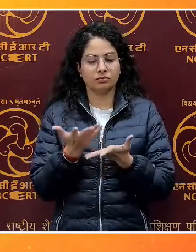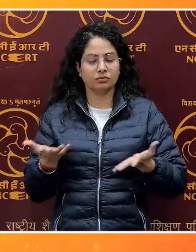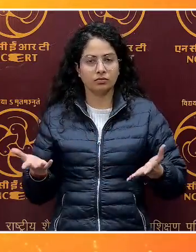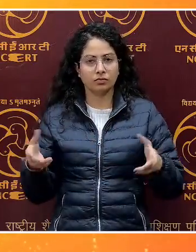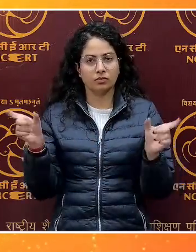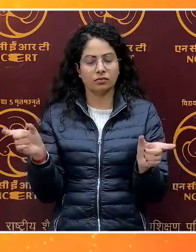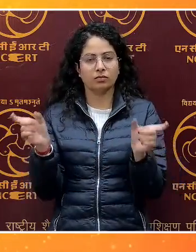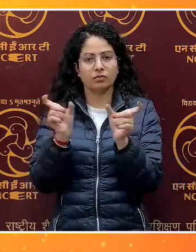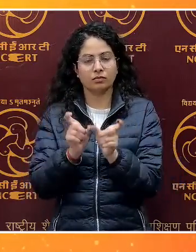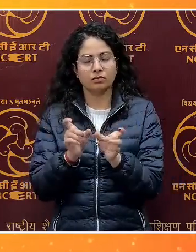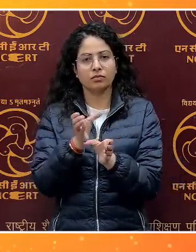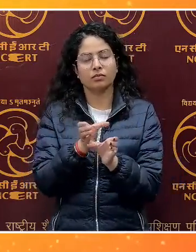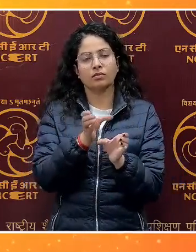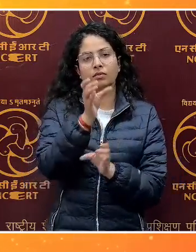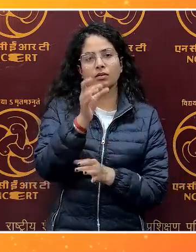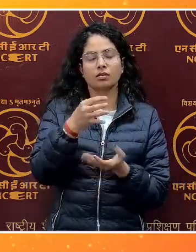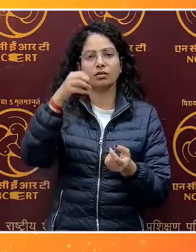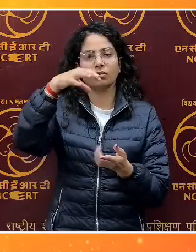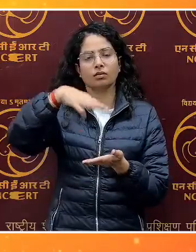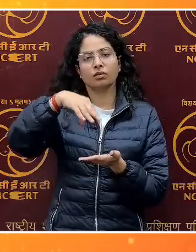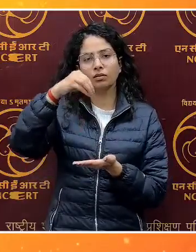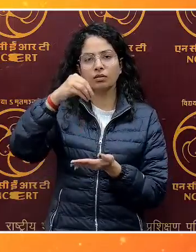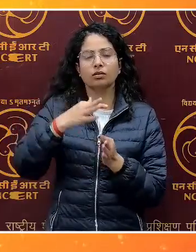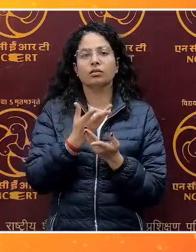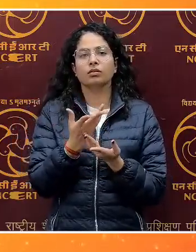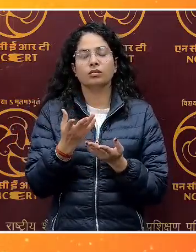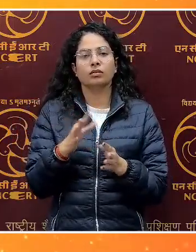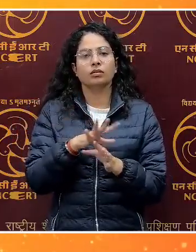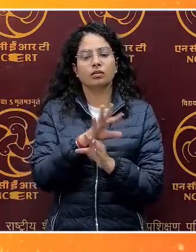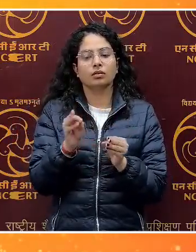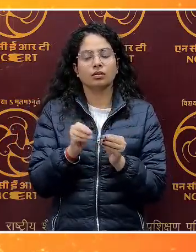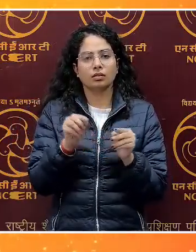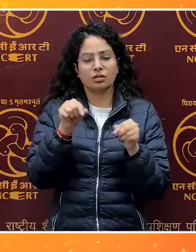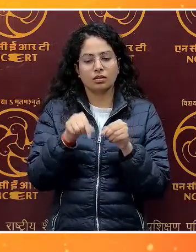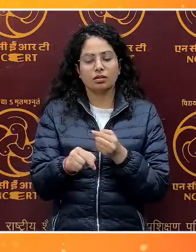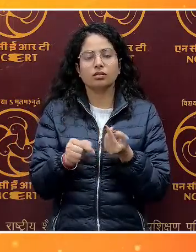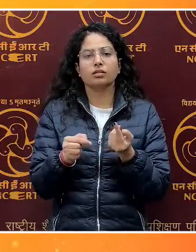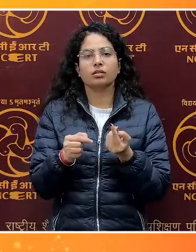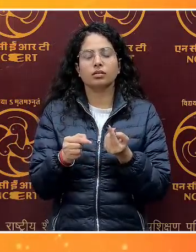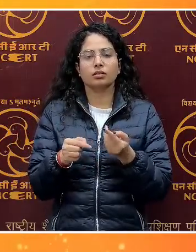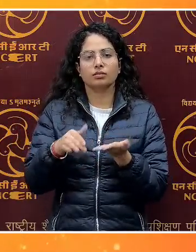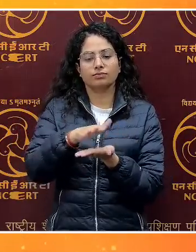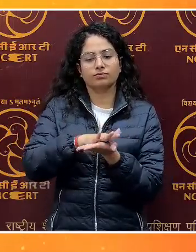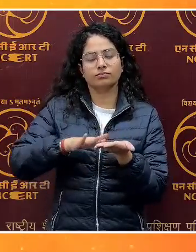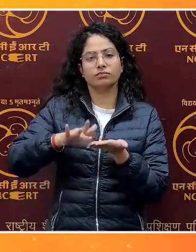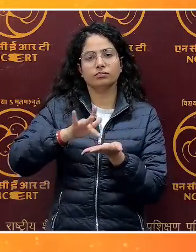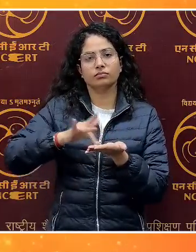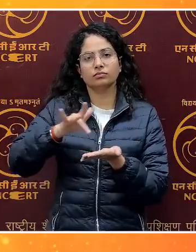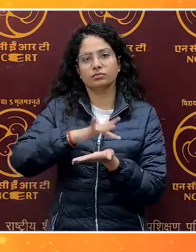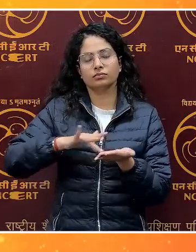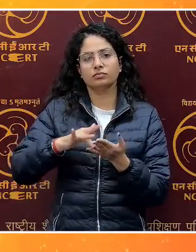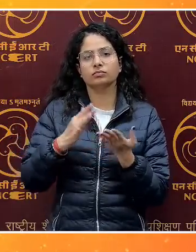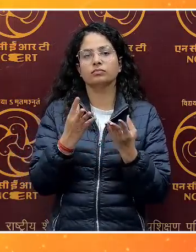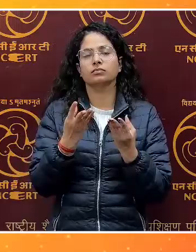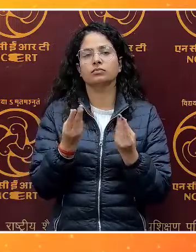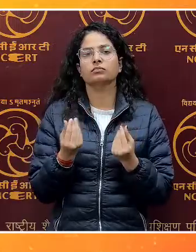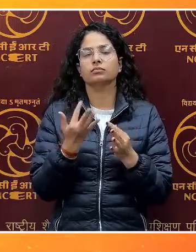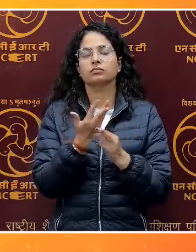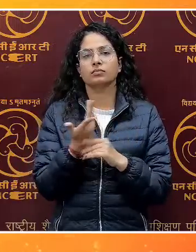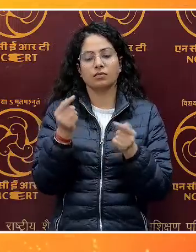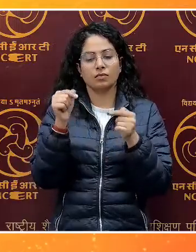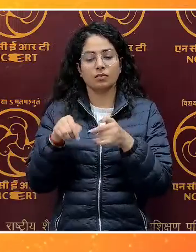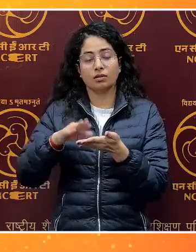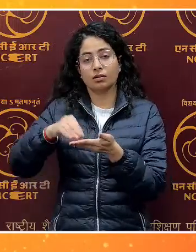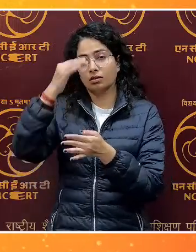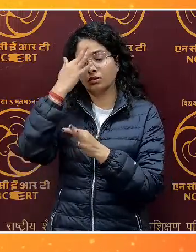cuboid, cylinder and a hemisphere, we learnt how to calculate the surface areas. Okay. Today we are going to learn